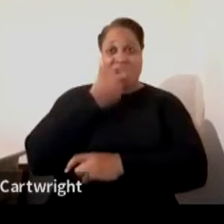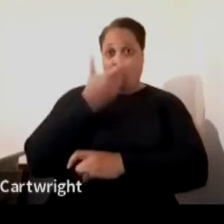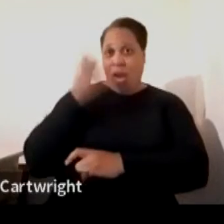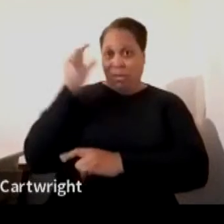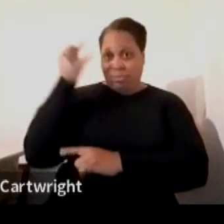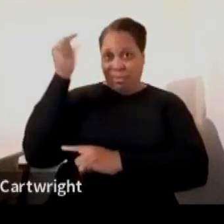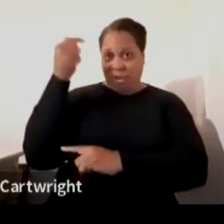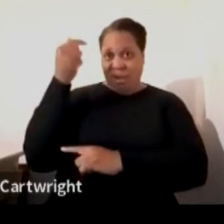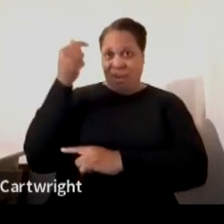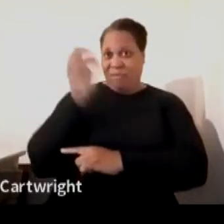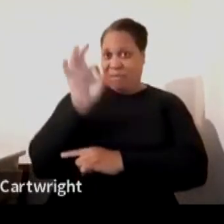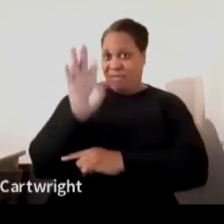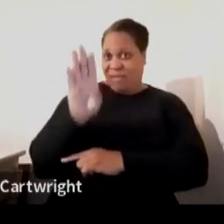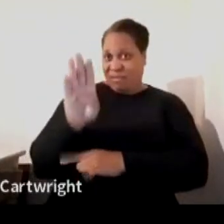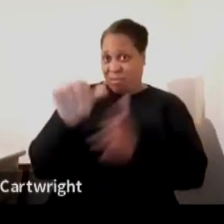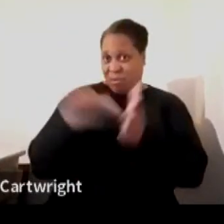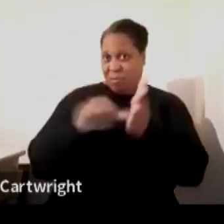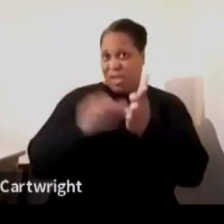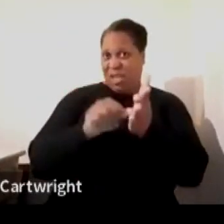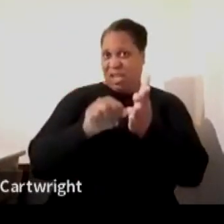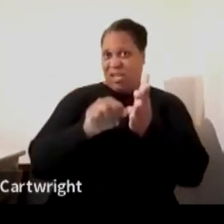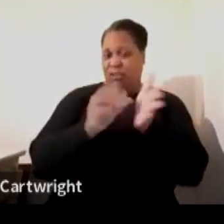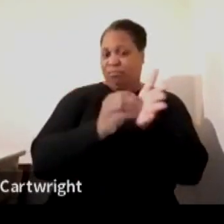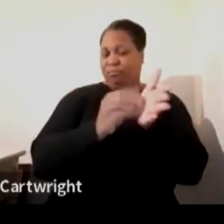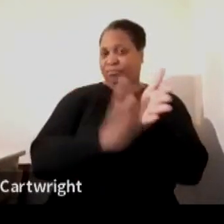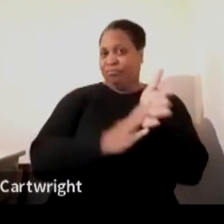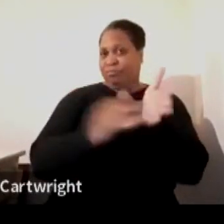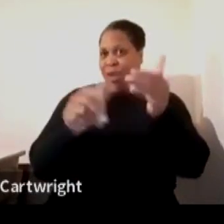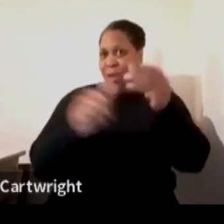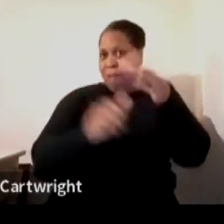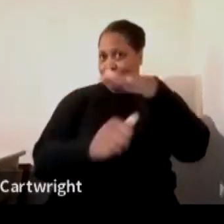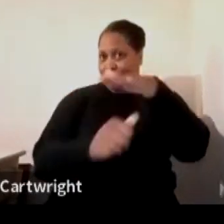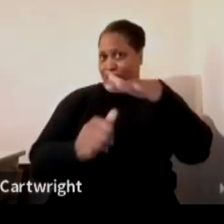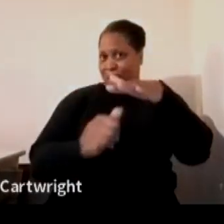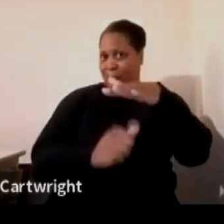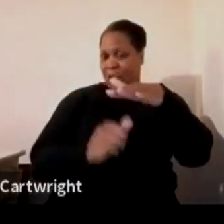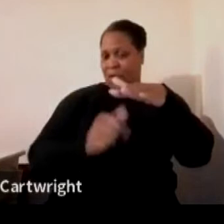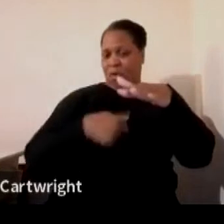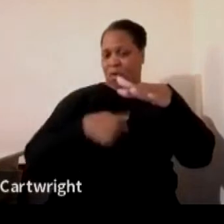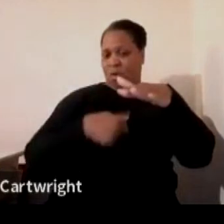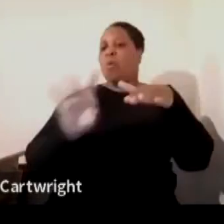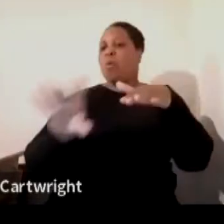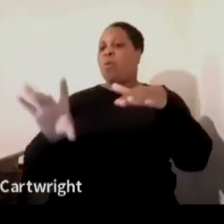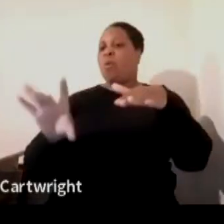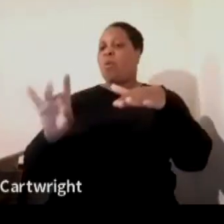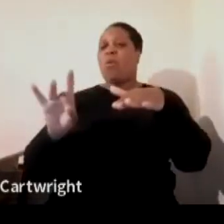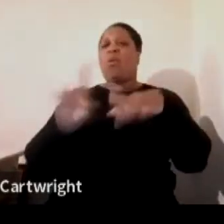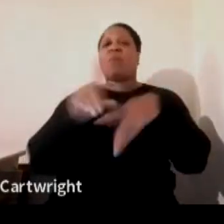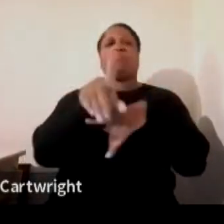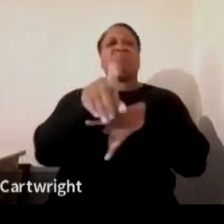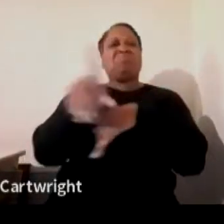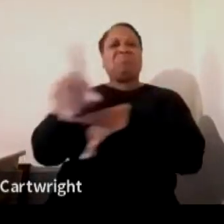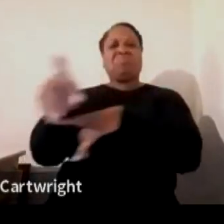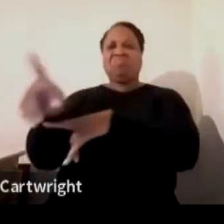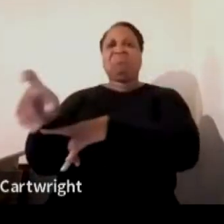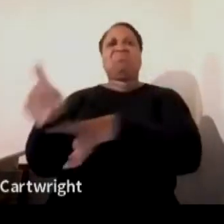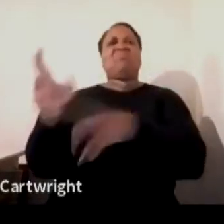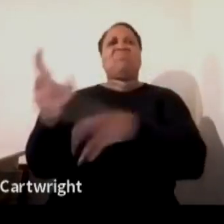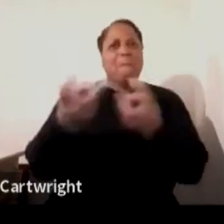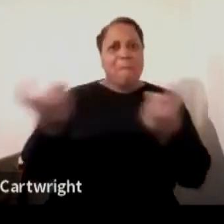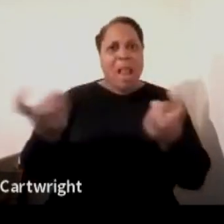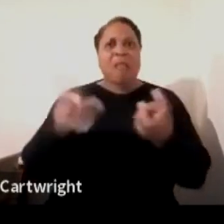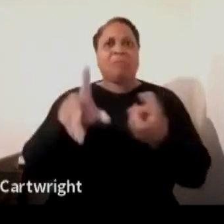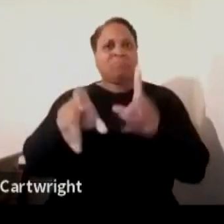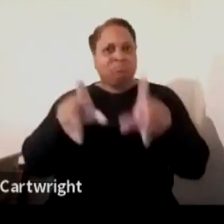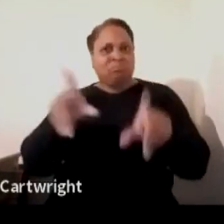I encourage you to post your questions below and I will pose those questions to the panelists for them to answer. We're also